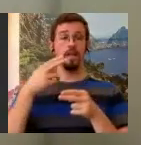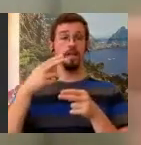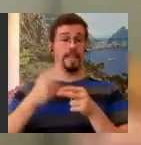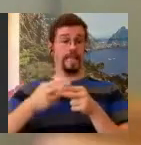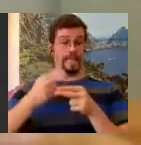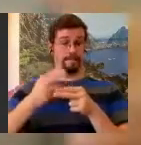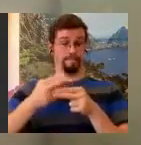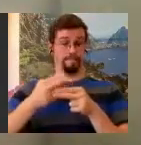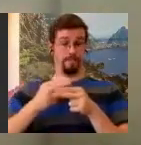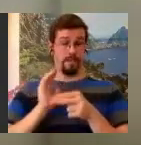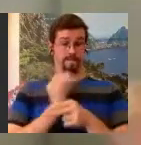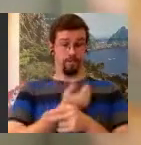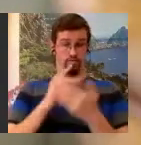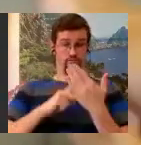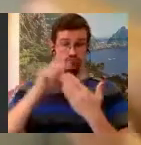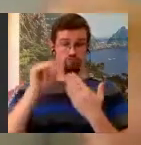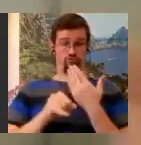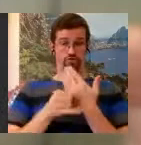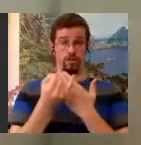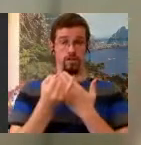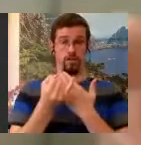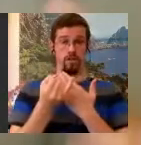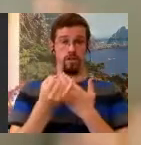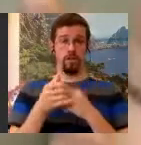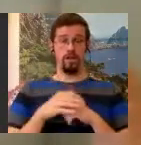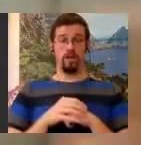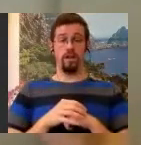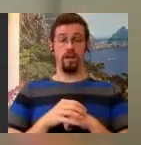project. SWORD means